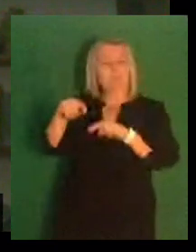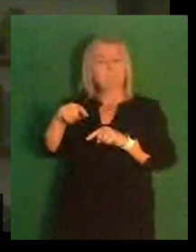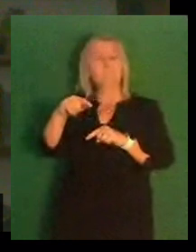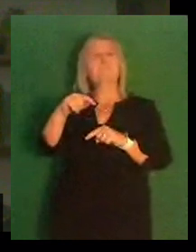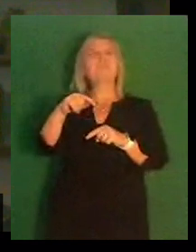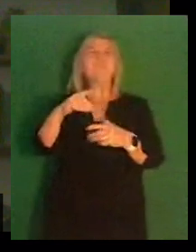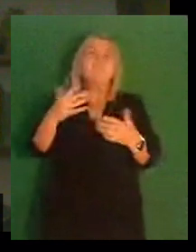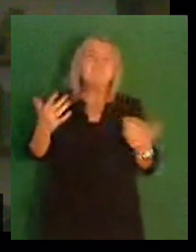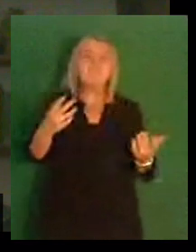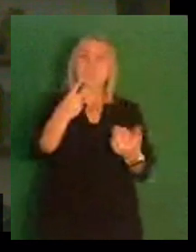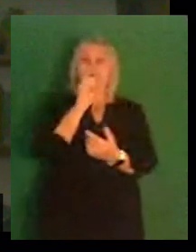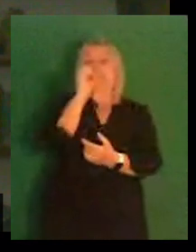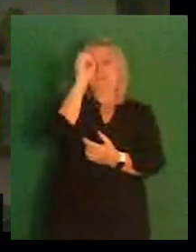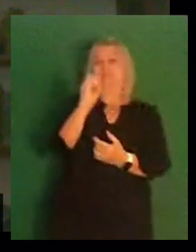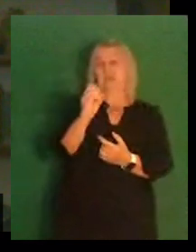accessing